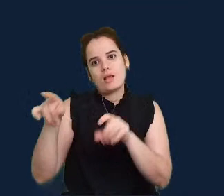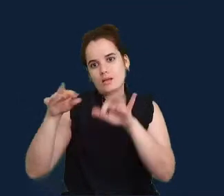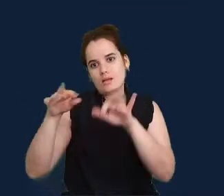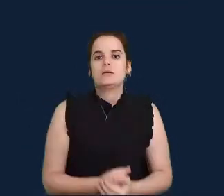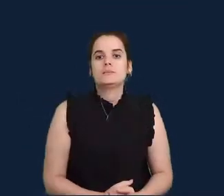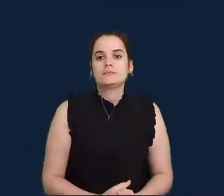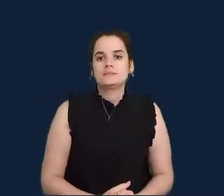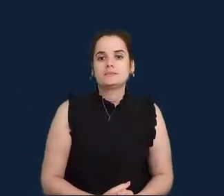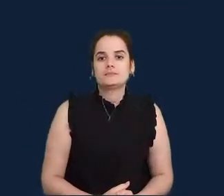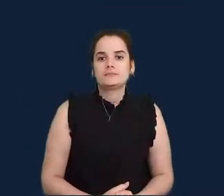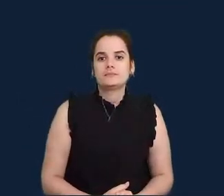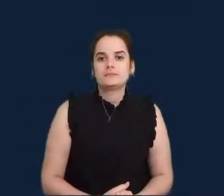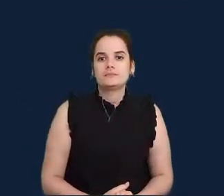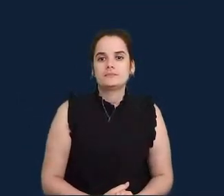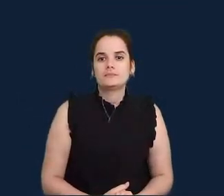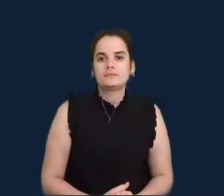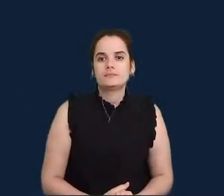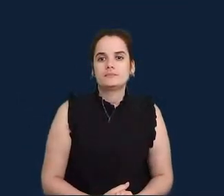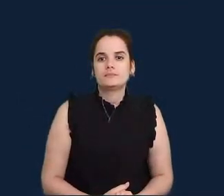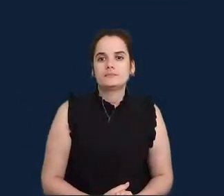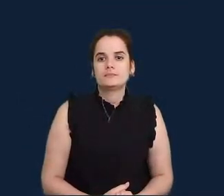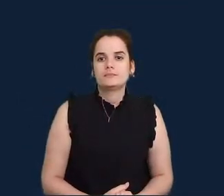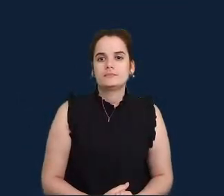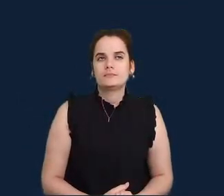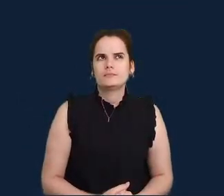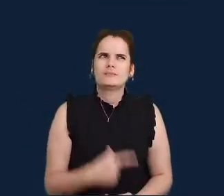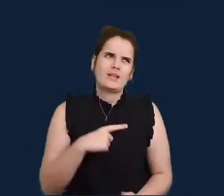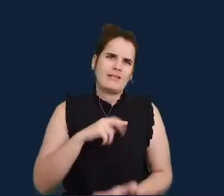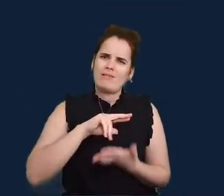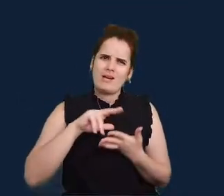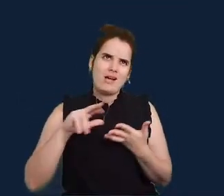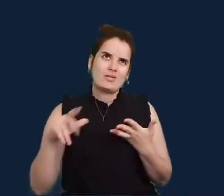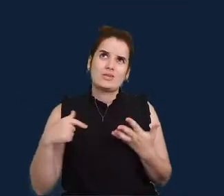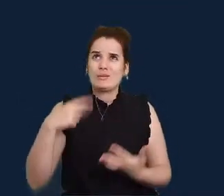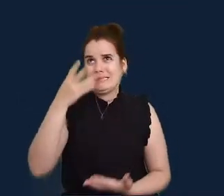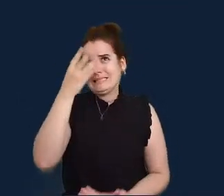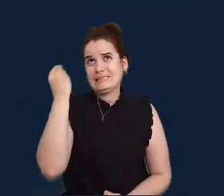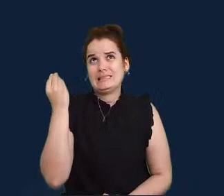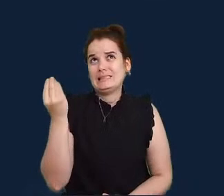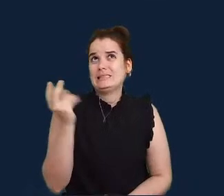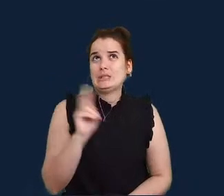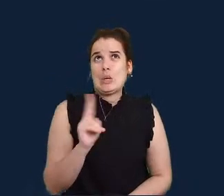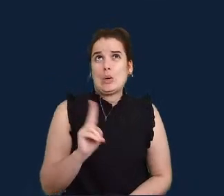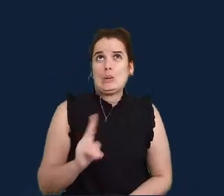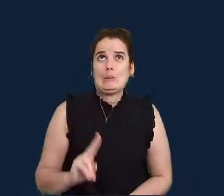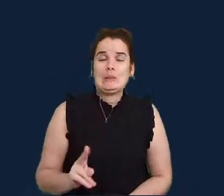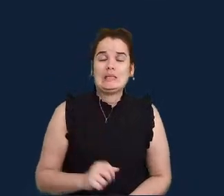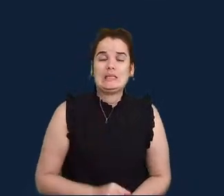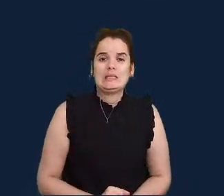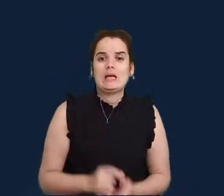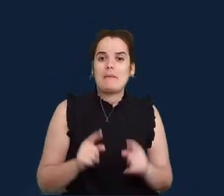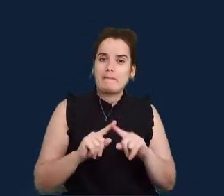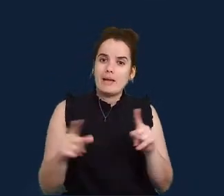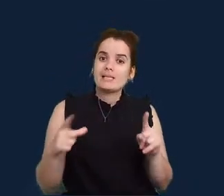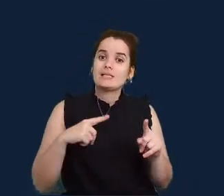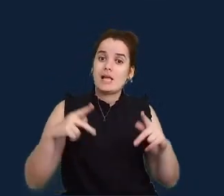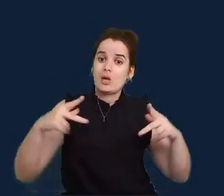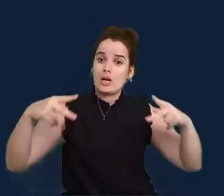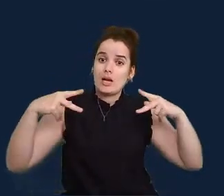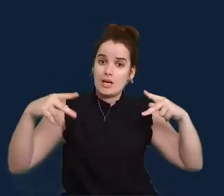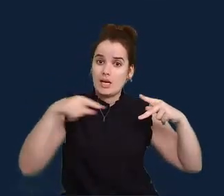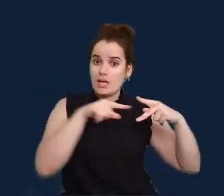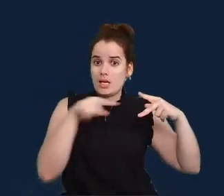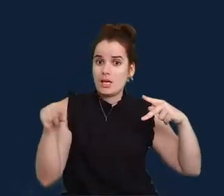but I have a resources link on my website where I, whenever